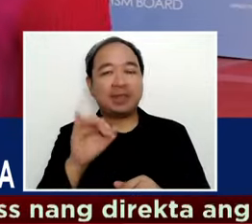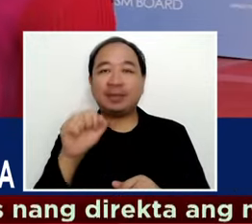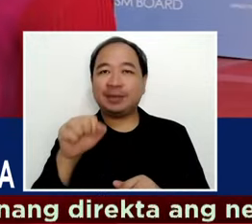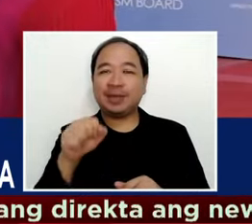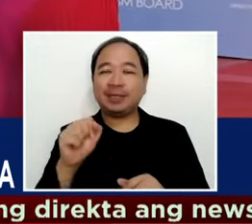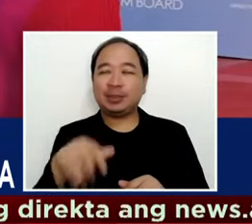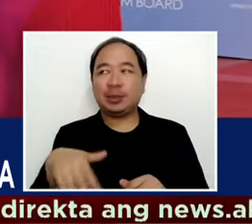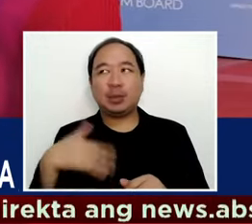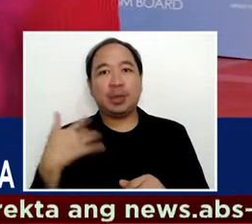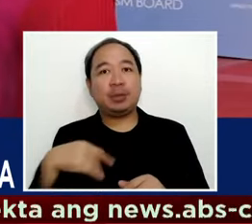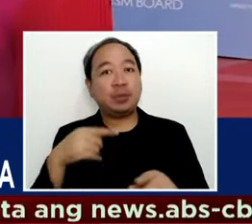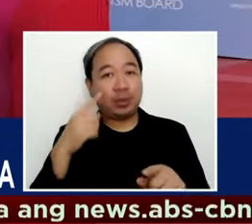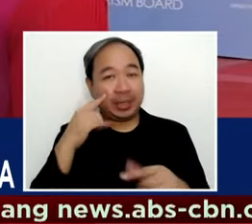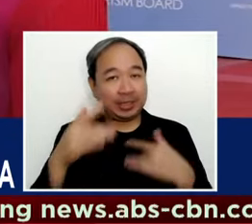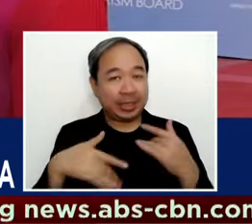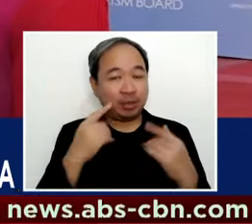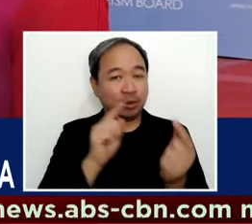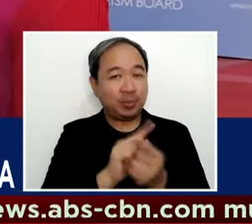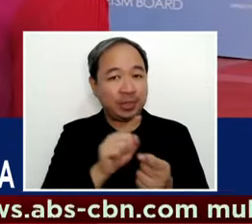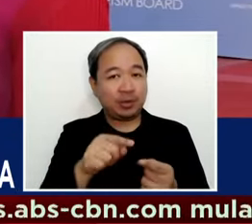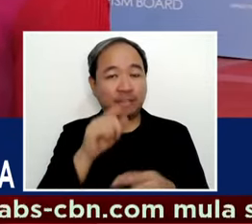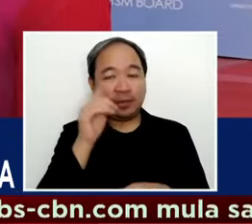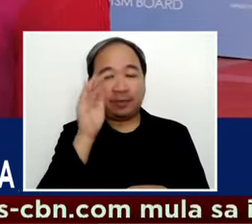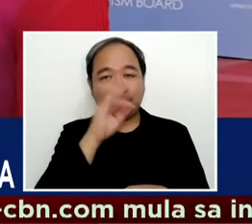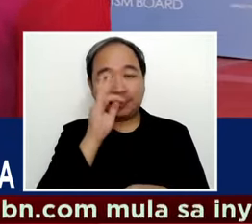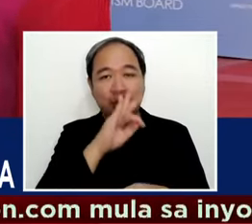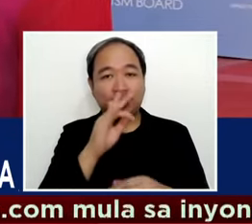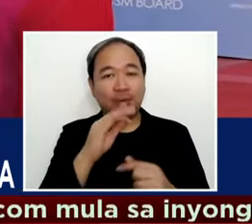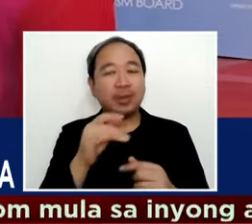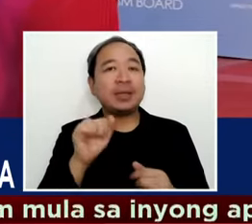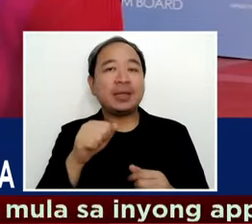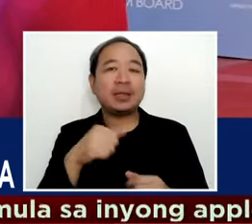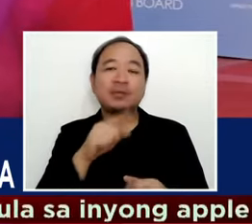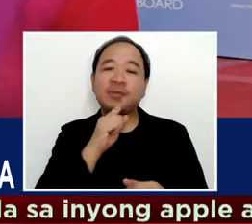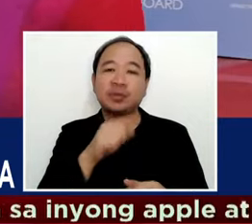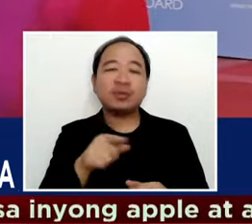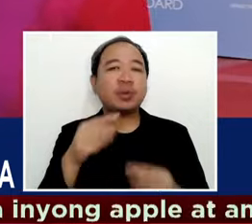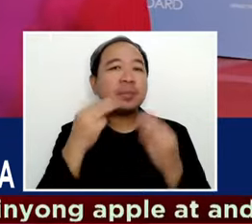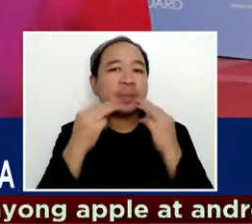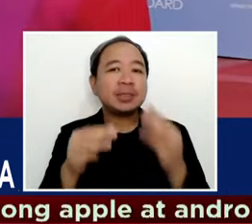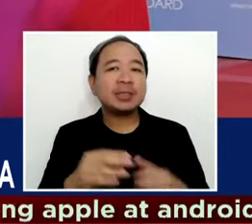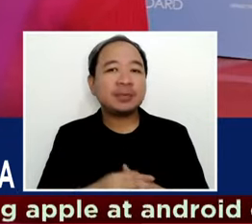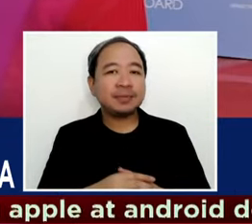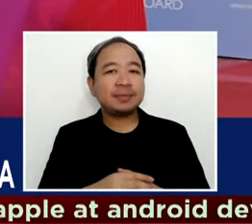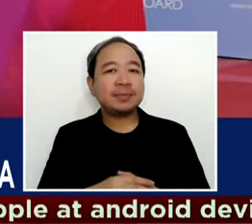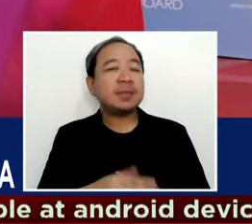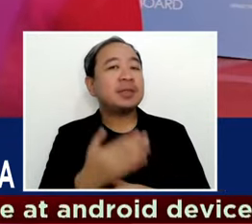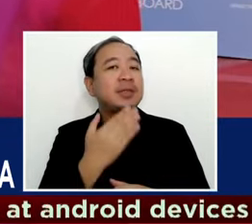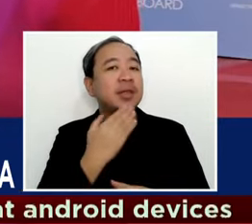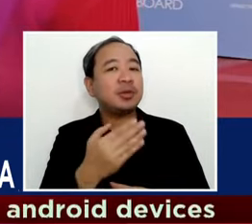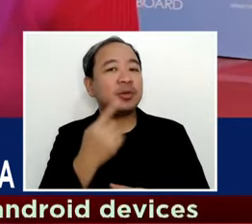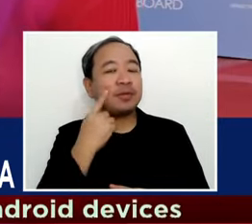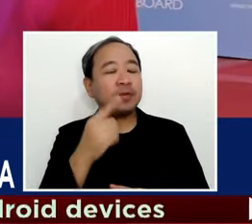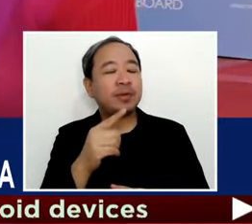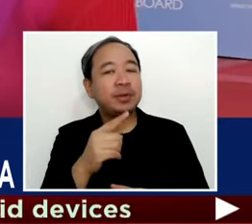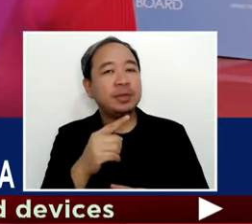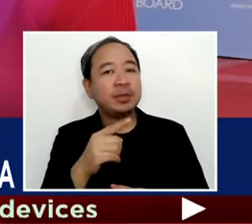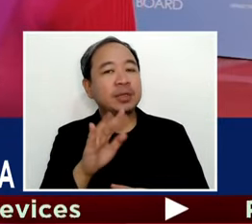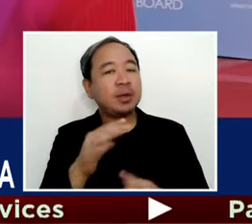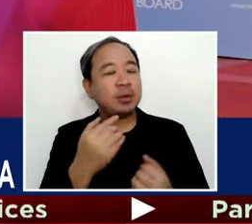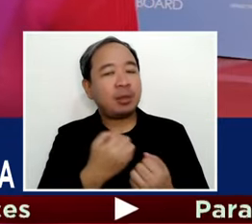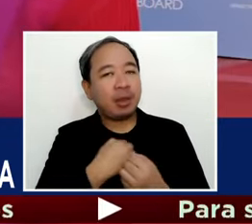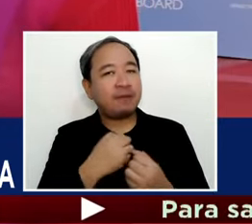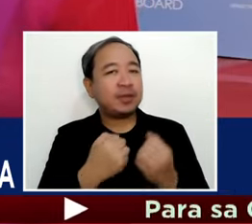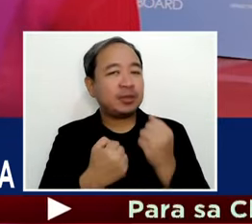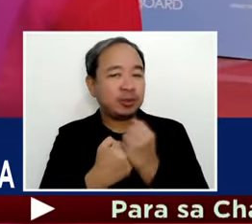Wow. Are you excited to meet your Pinoy fans? Yeah, definitely. Definitely. I want to see them. Your message for them? Thank you. Thank you for the love and support